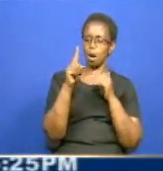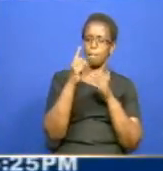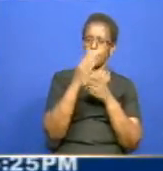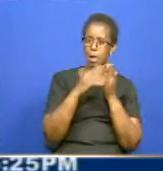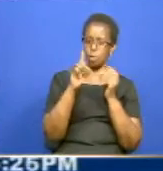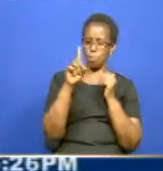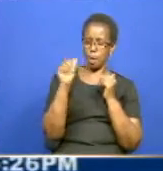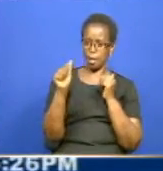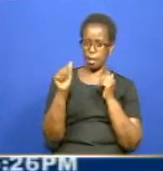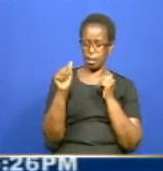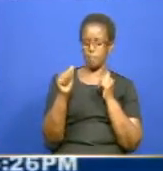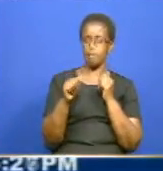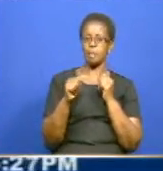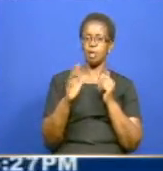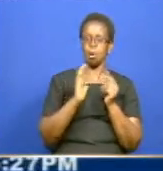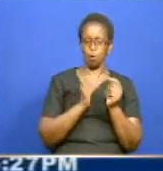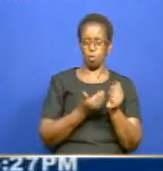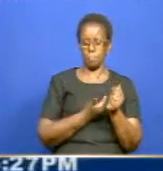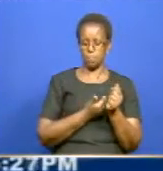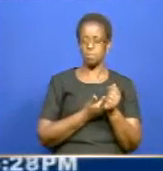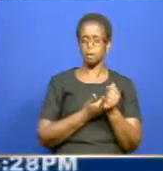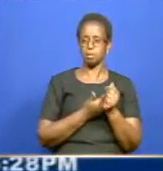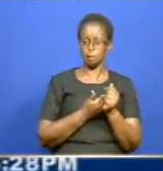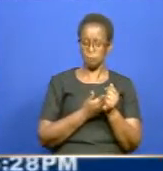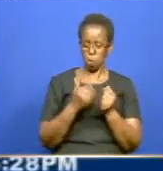Standing Committee on Roads Transportation.